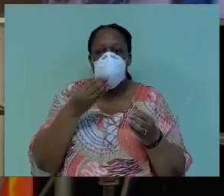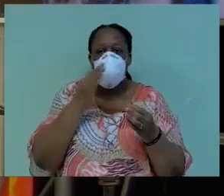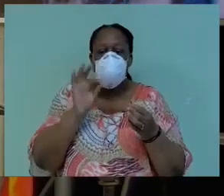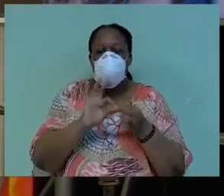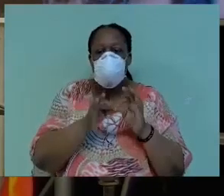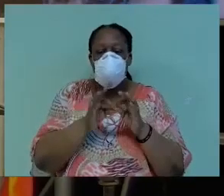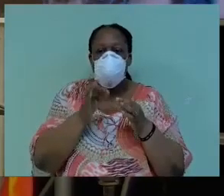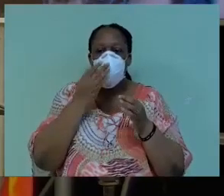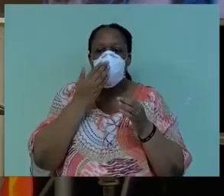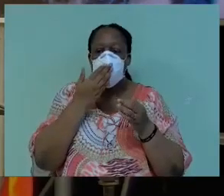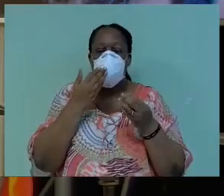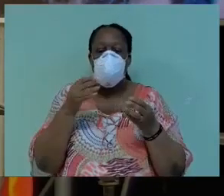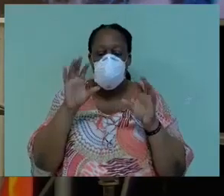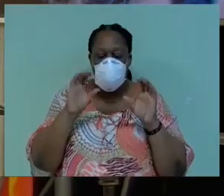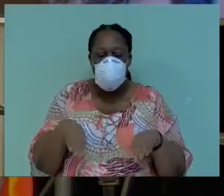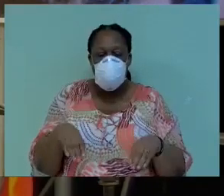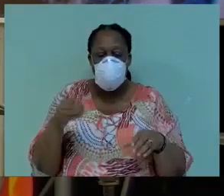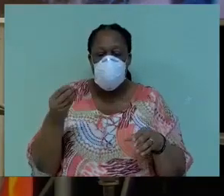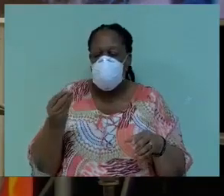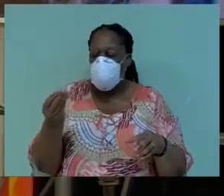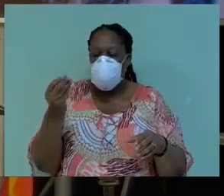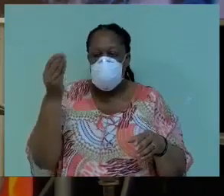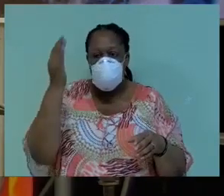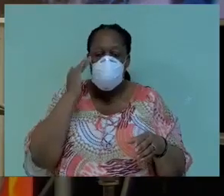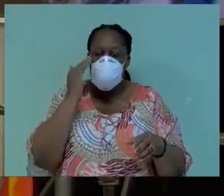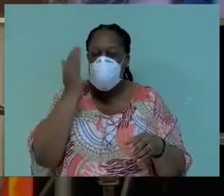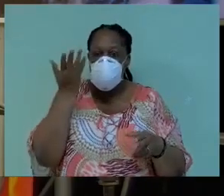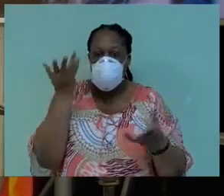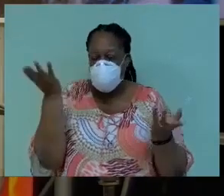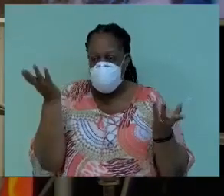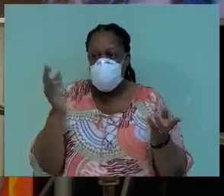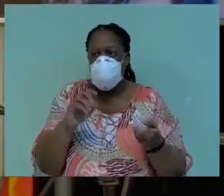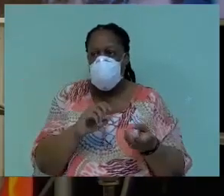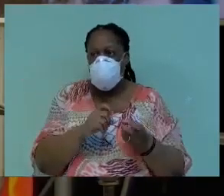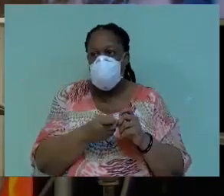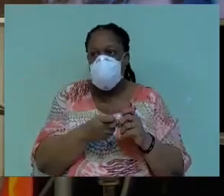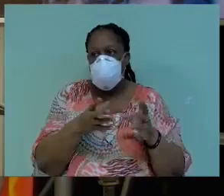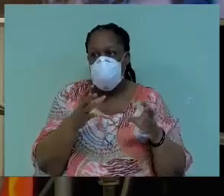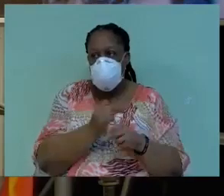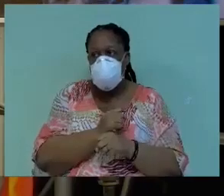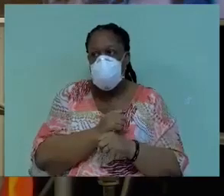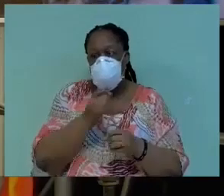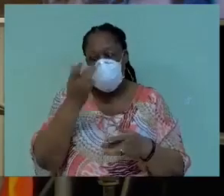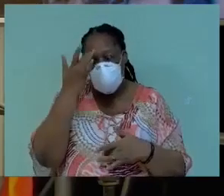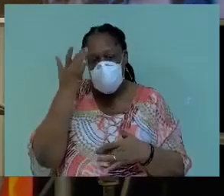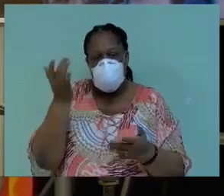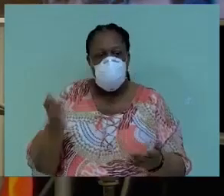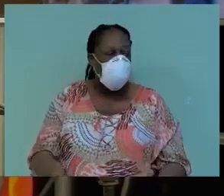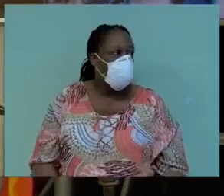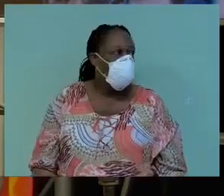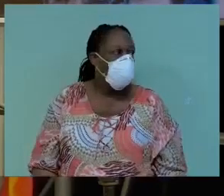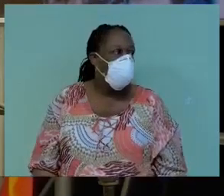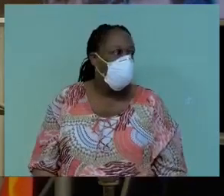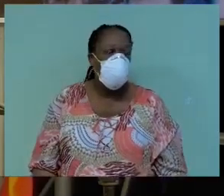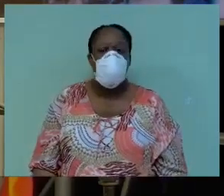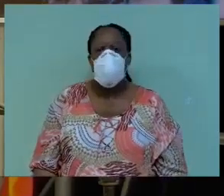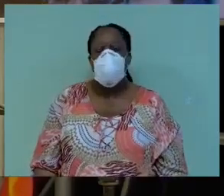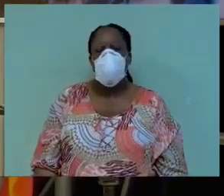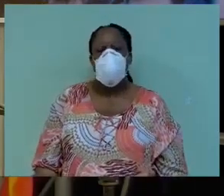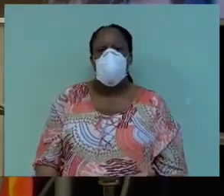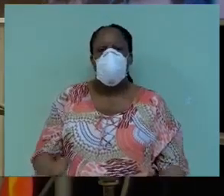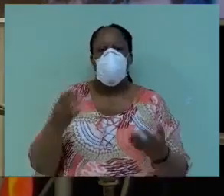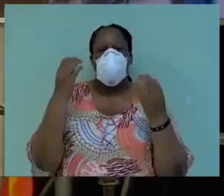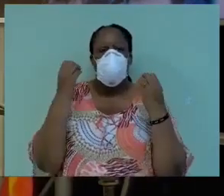you can contaminate yourself. Now, what has been happening, a lot of persons have been using the